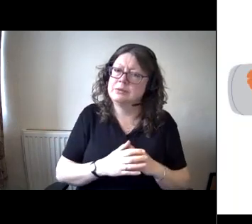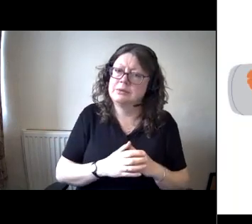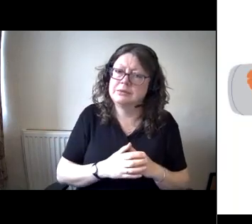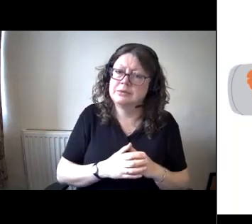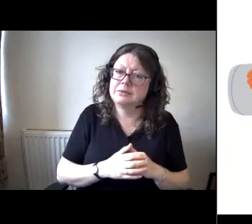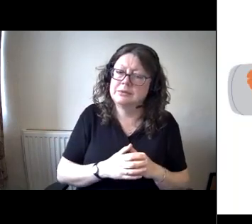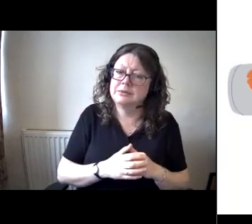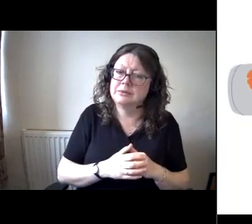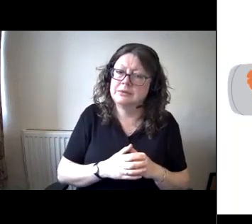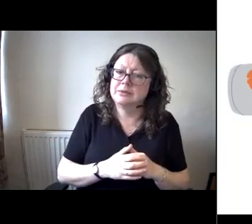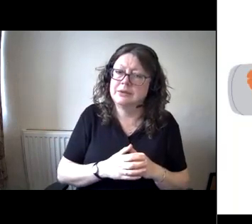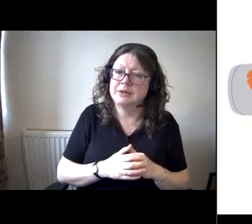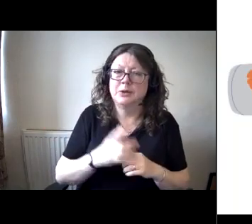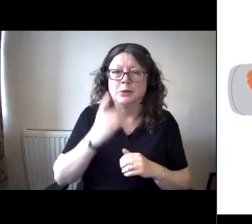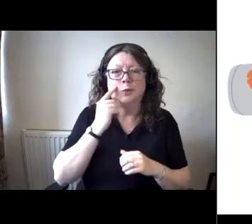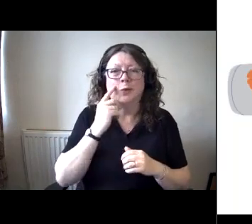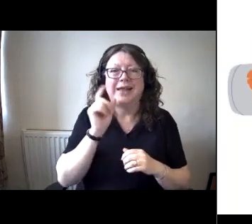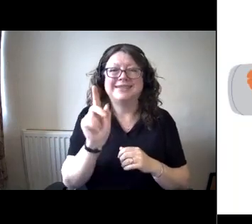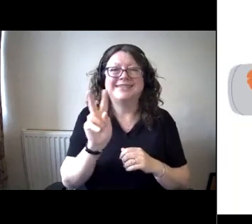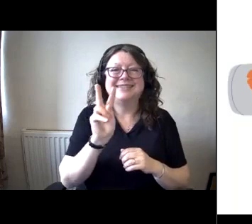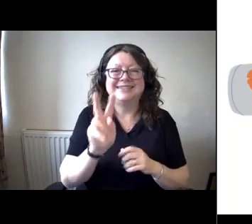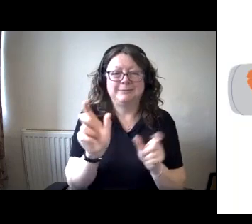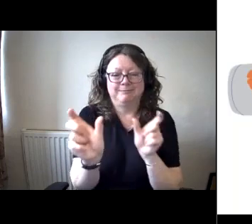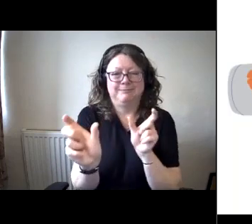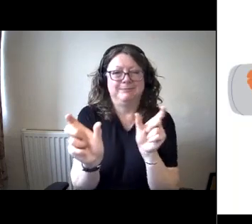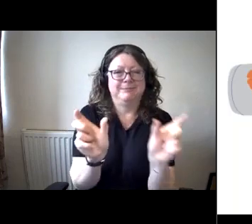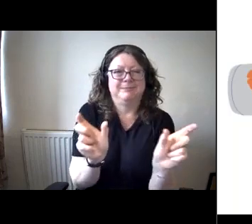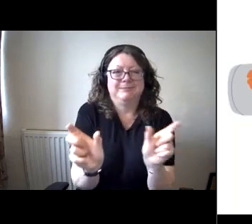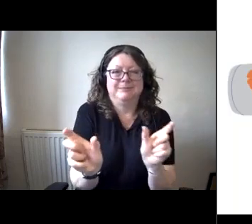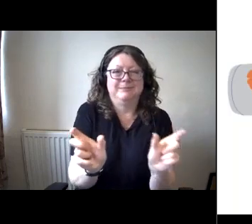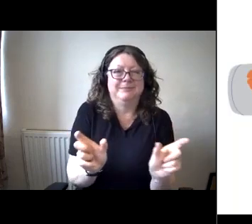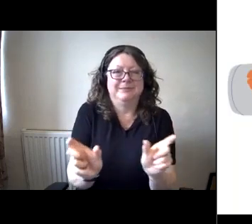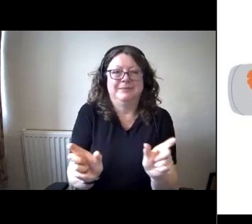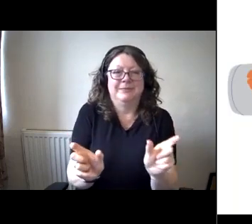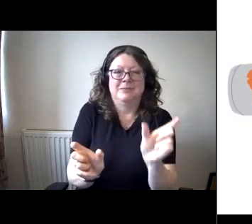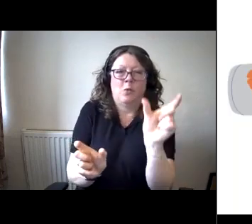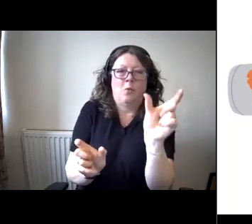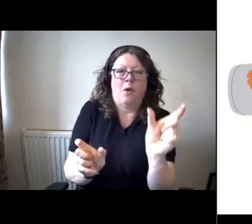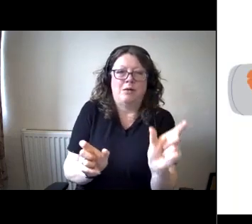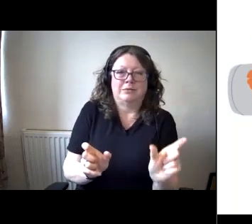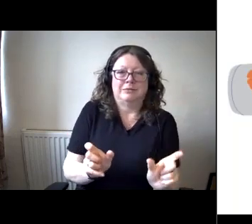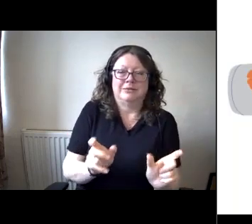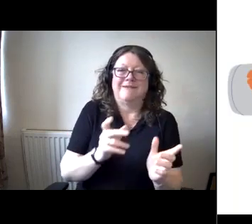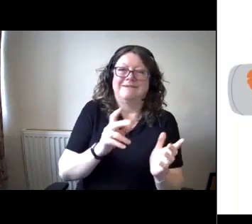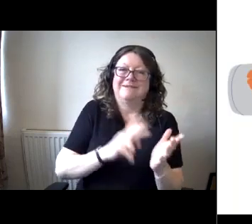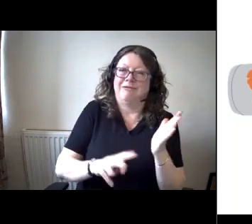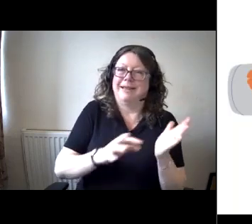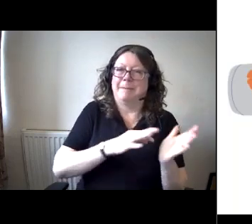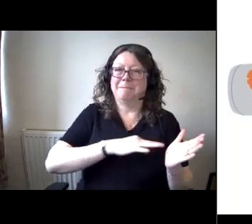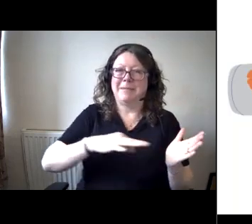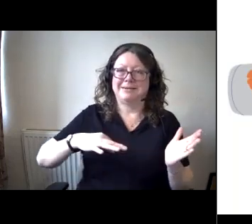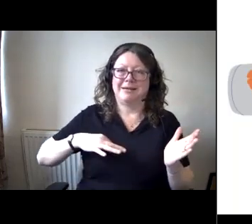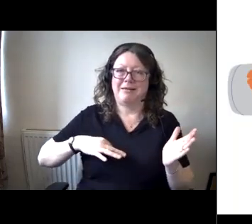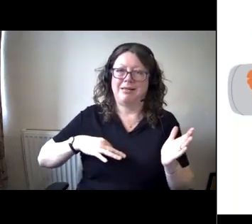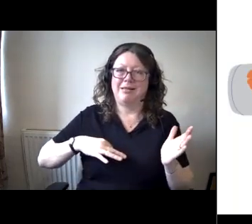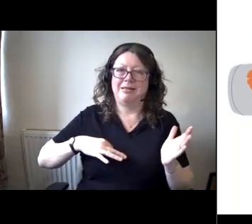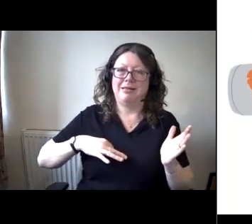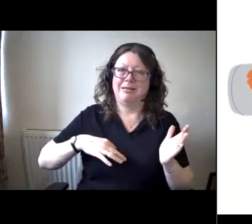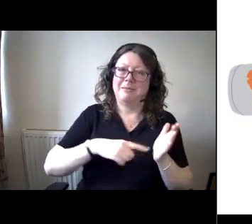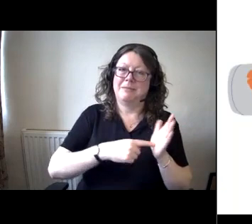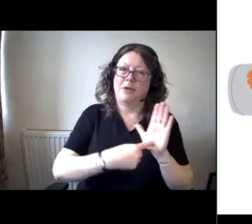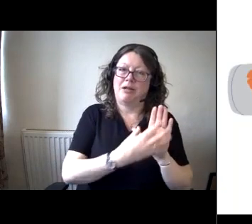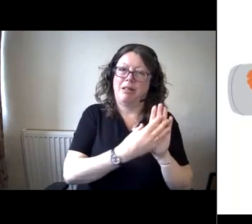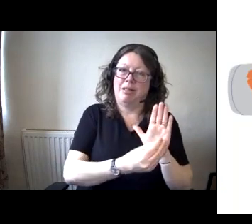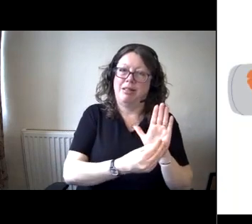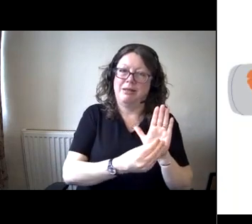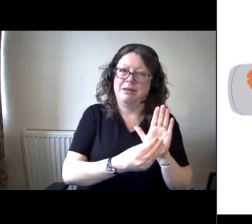you know, one of them is a very medical model, medical base, where we're actually asking, we're thinking